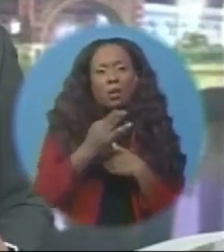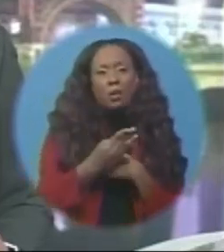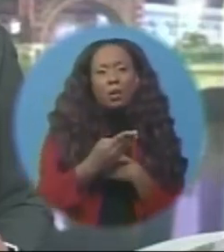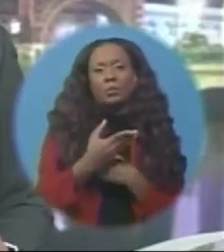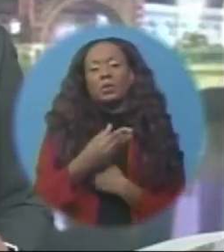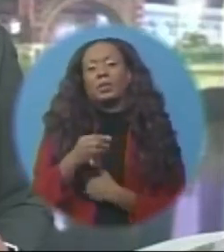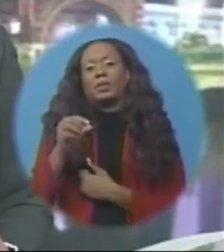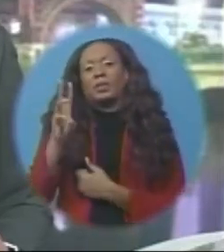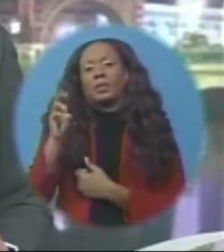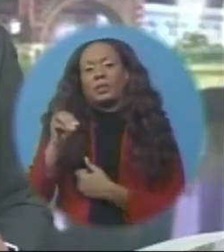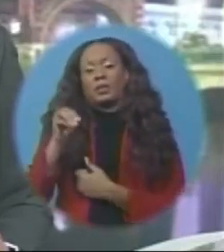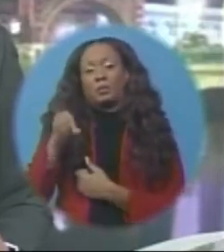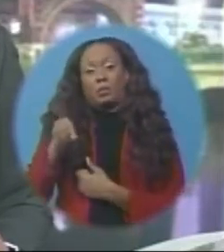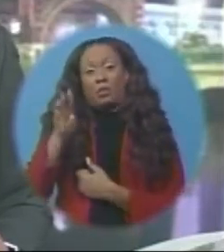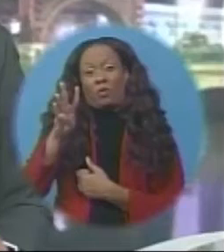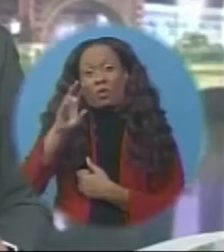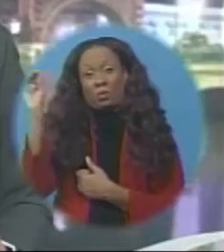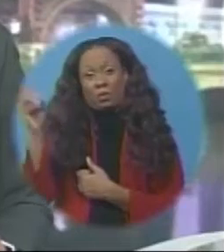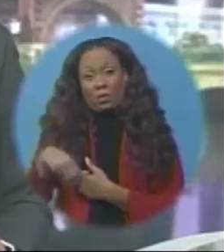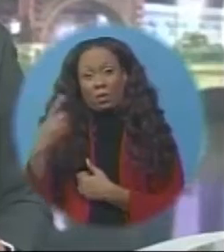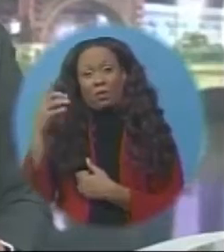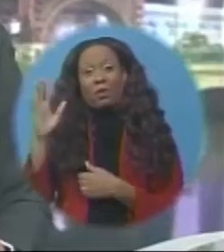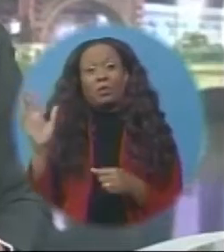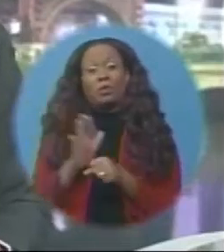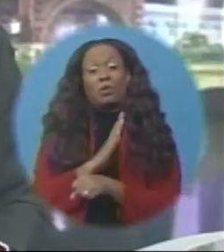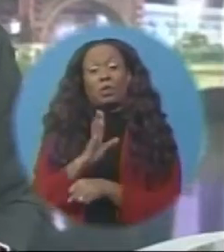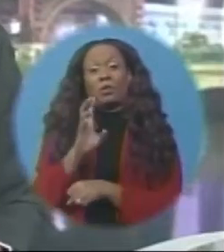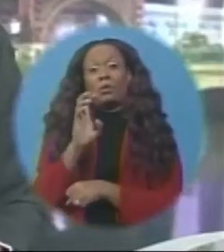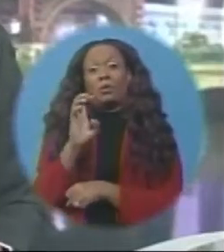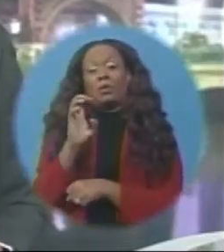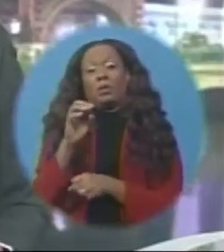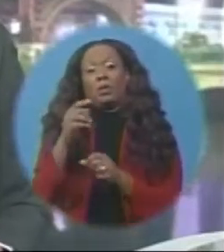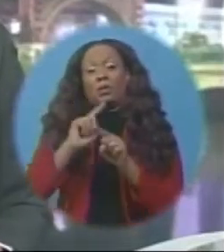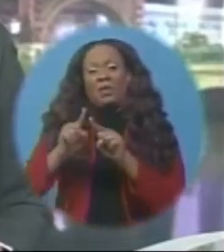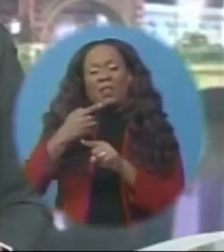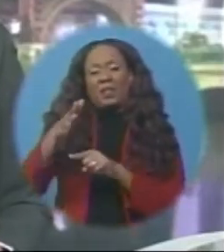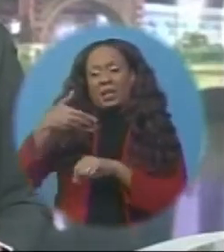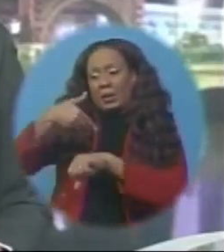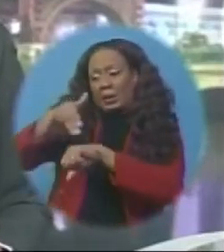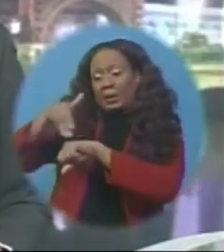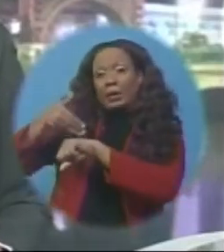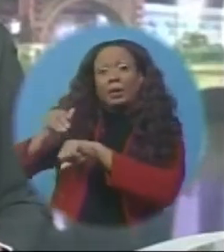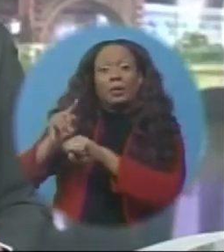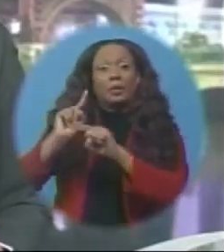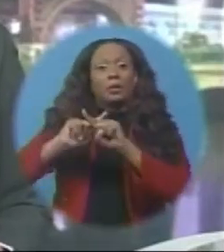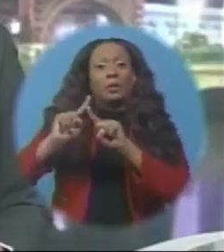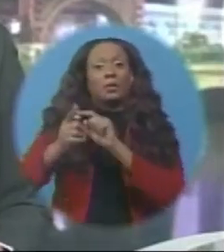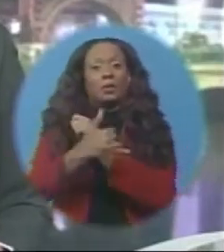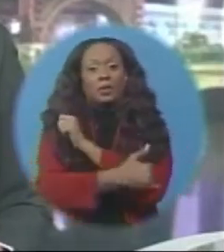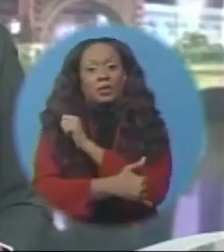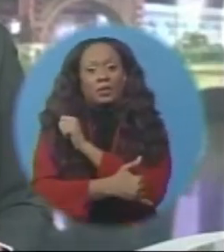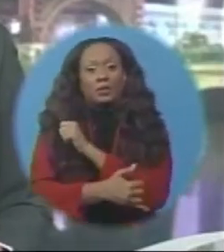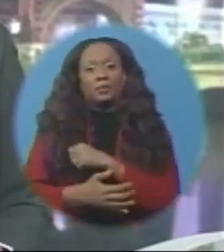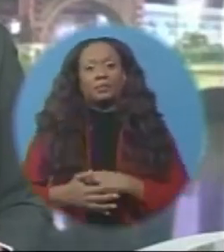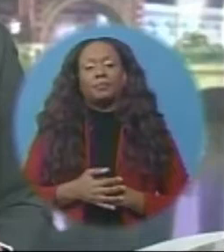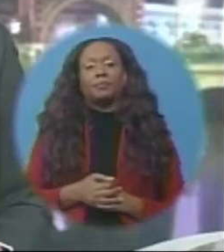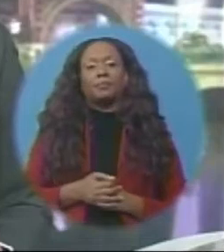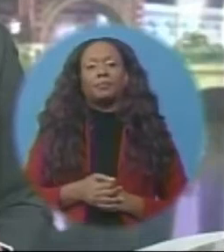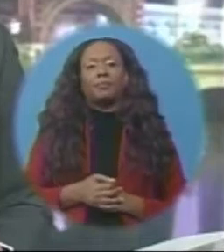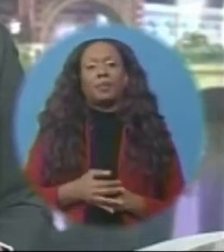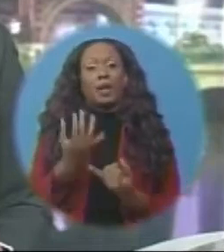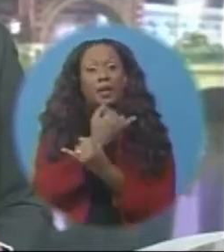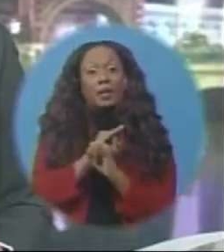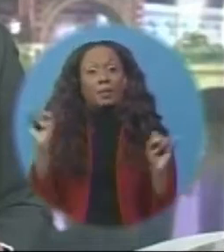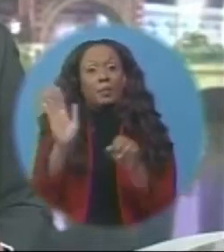and 60.4% of total import-exports. Well, the Independence Music Show featuring an